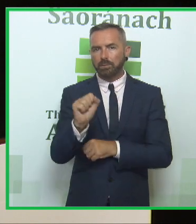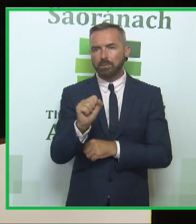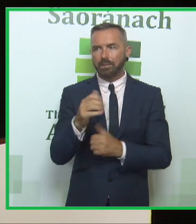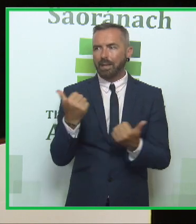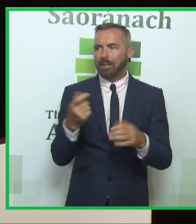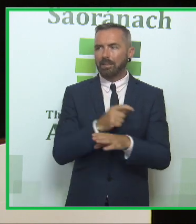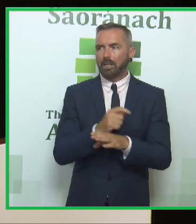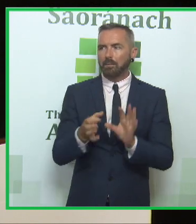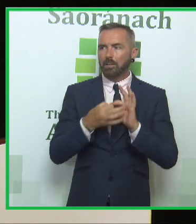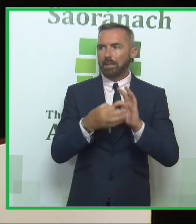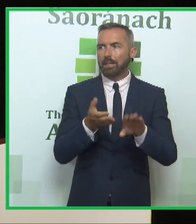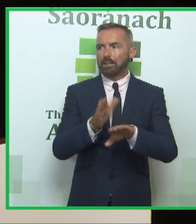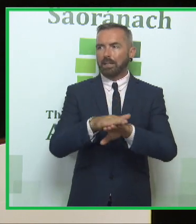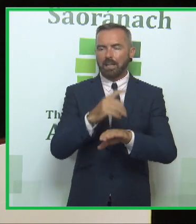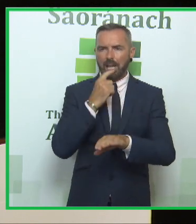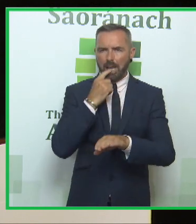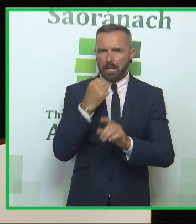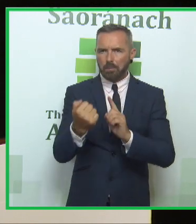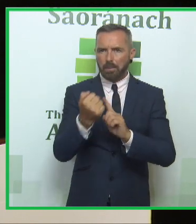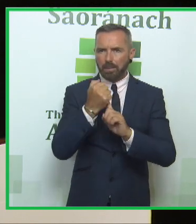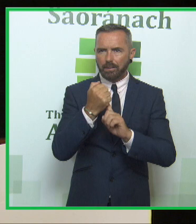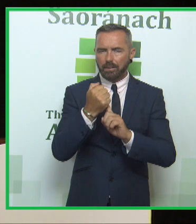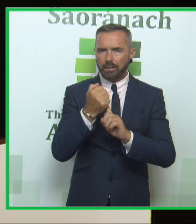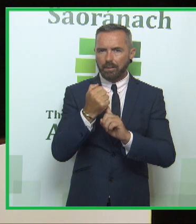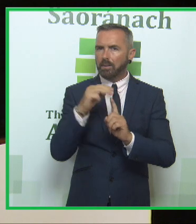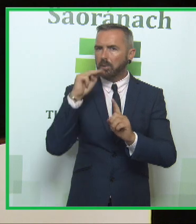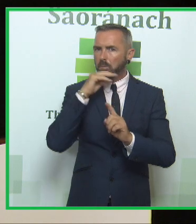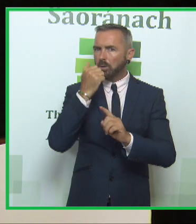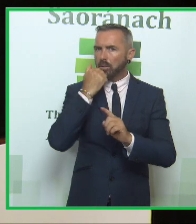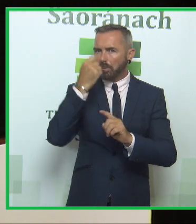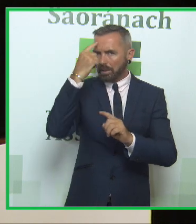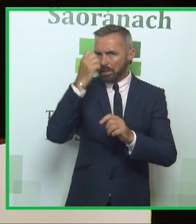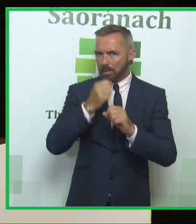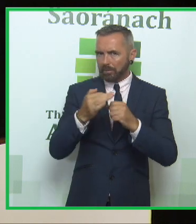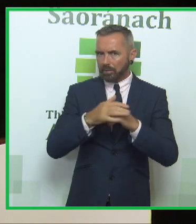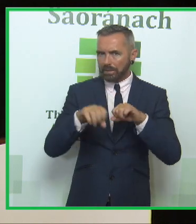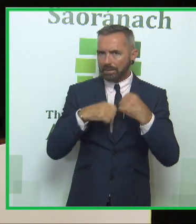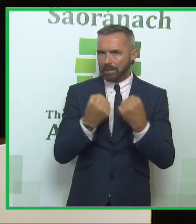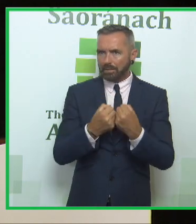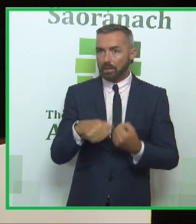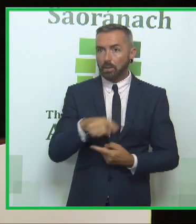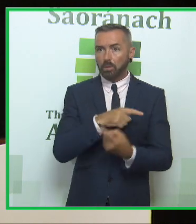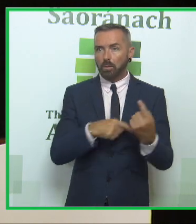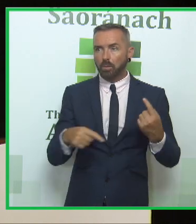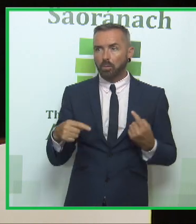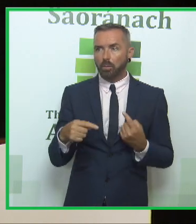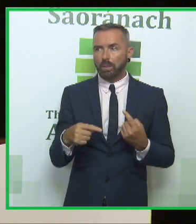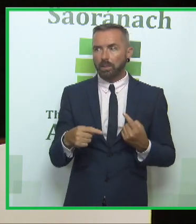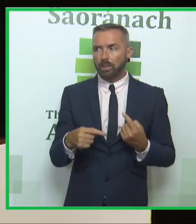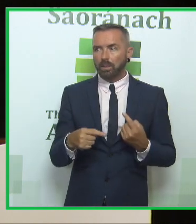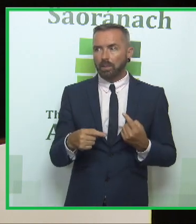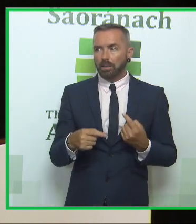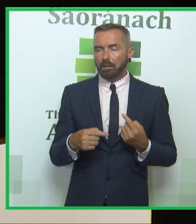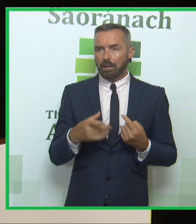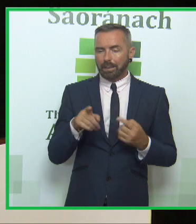drug-related deaths. That's very impactful. That's a very important figure for society. We are a